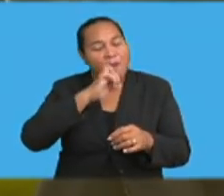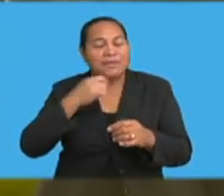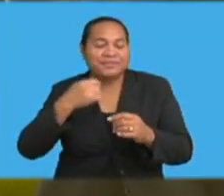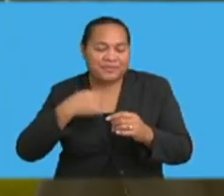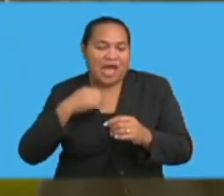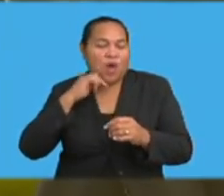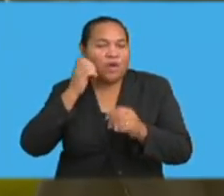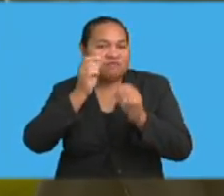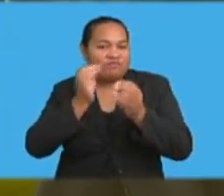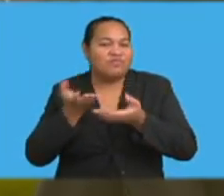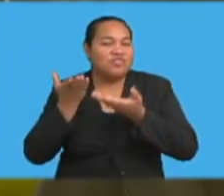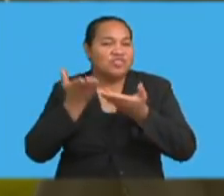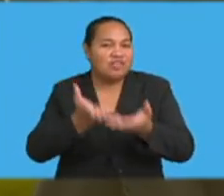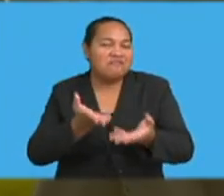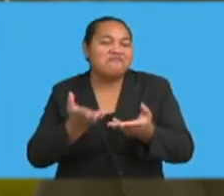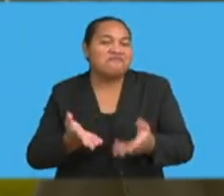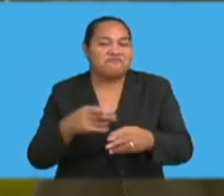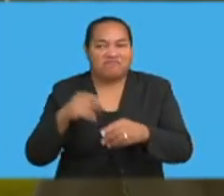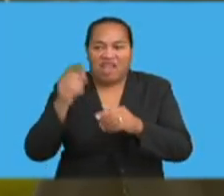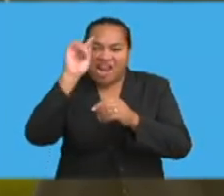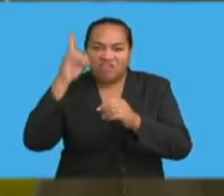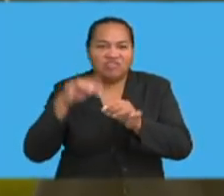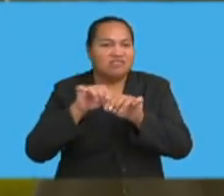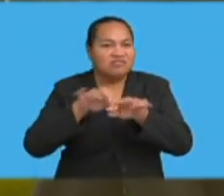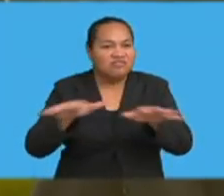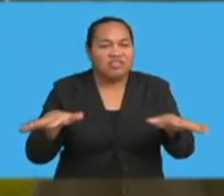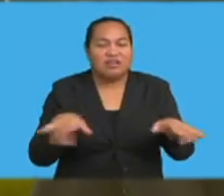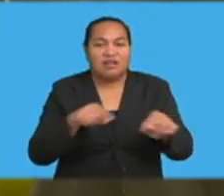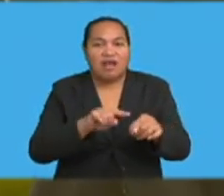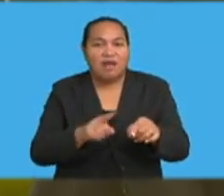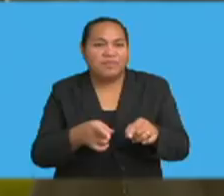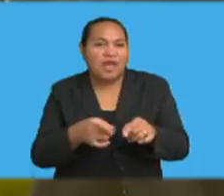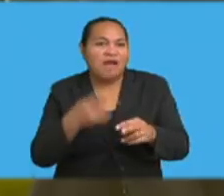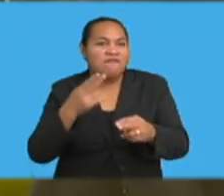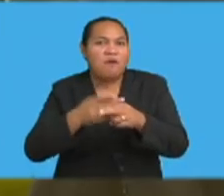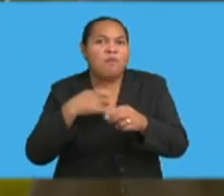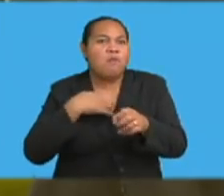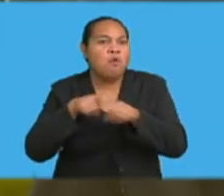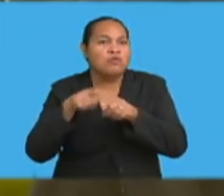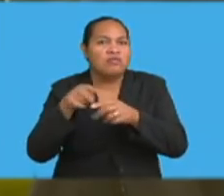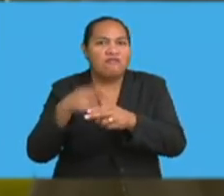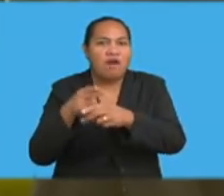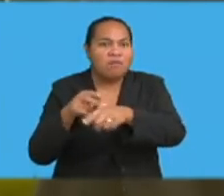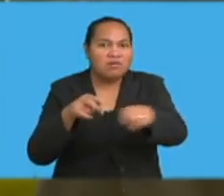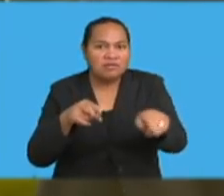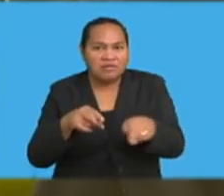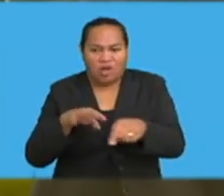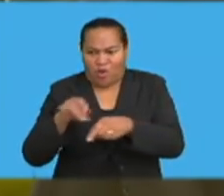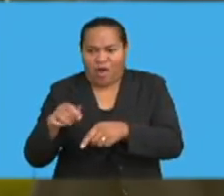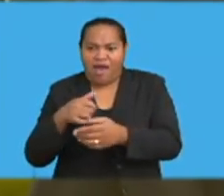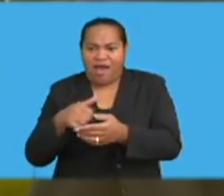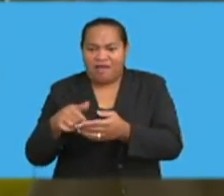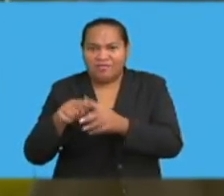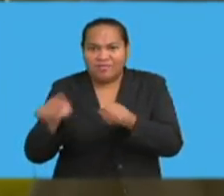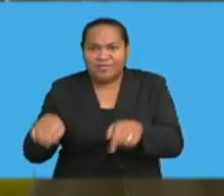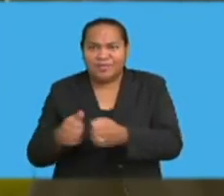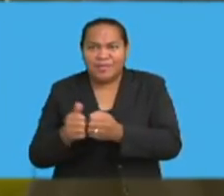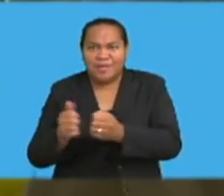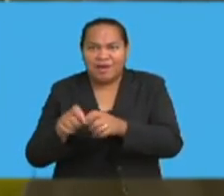to 37 cane farmers, families residing in Duguvatu area. And goes on to say where it is, blah, blah,